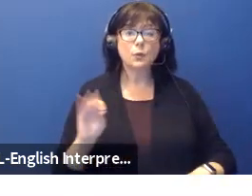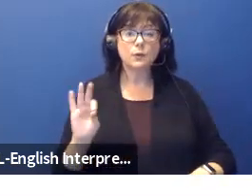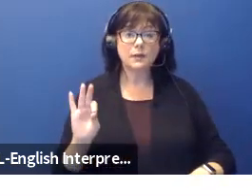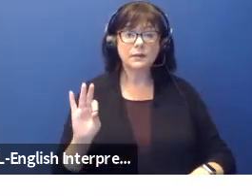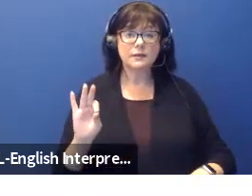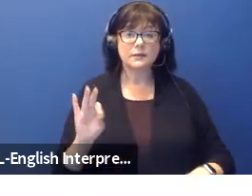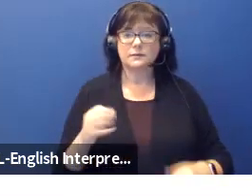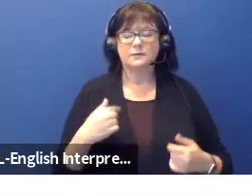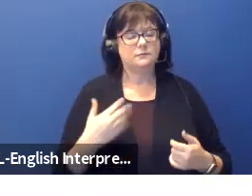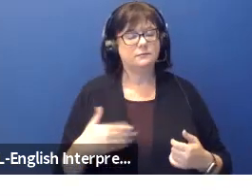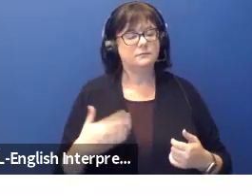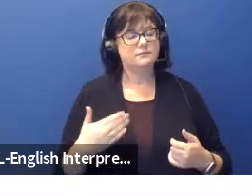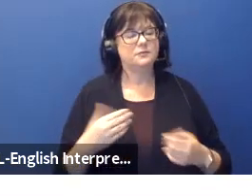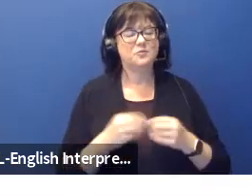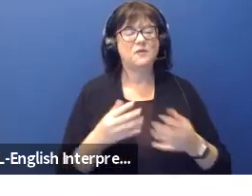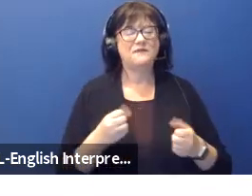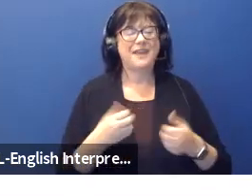have to pick up the pace a little bit here.